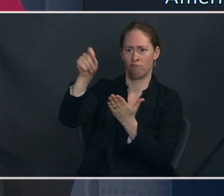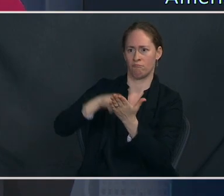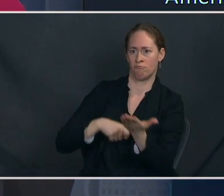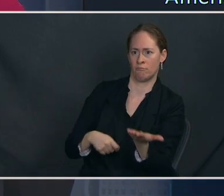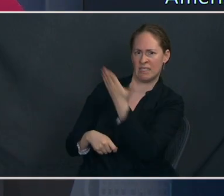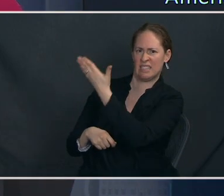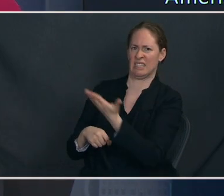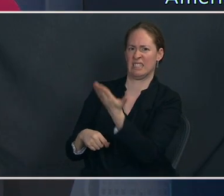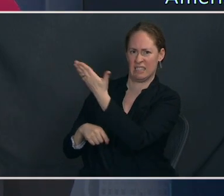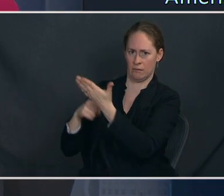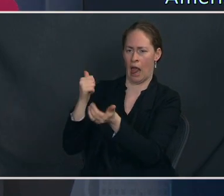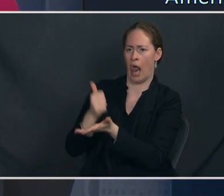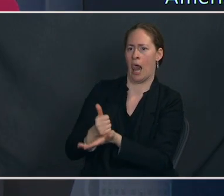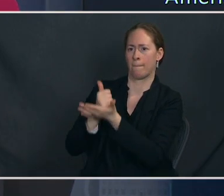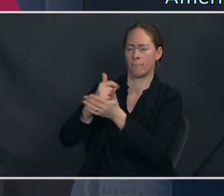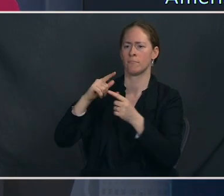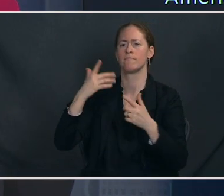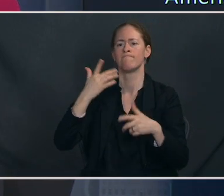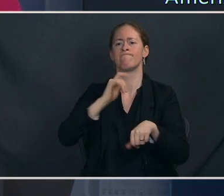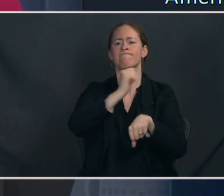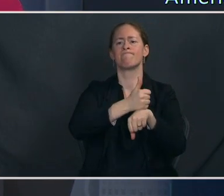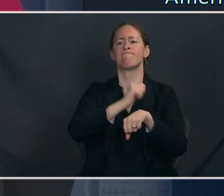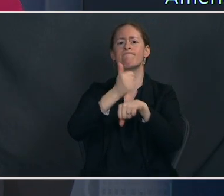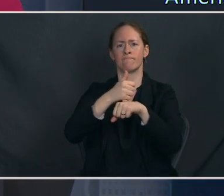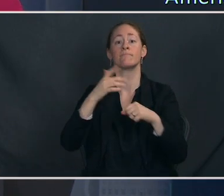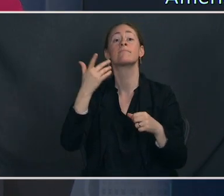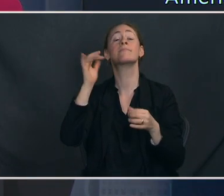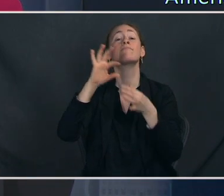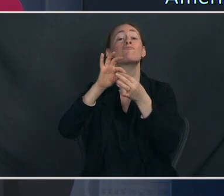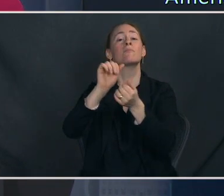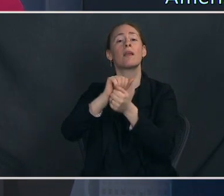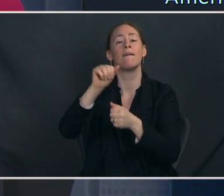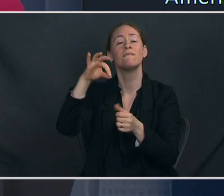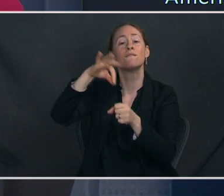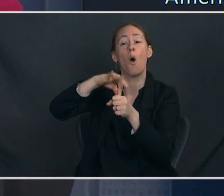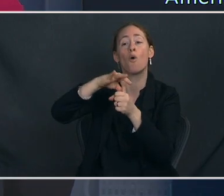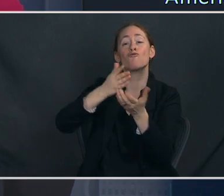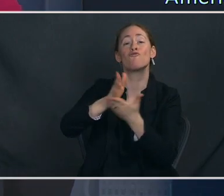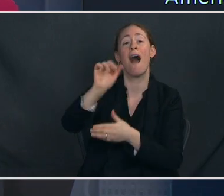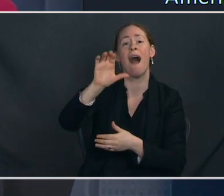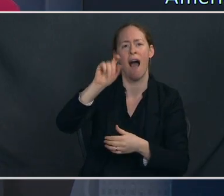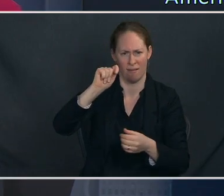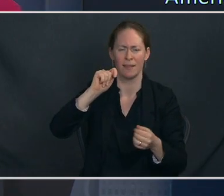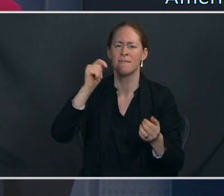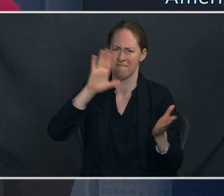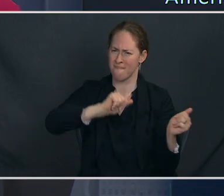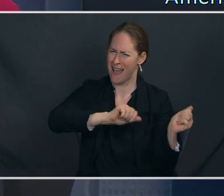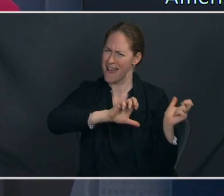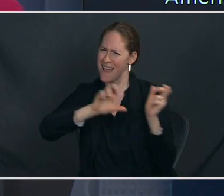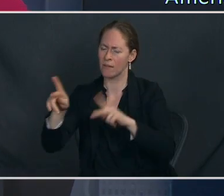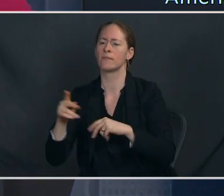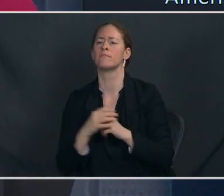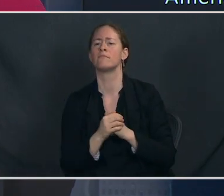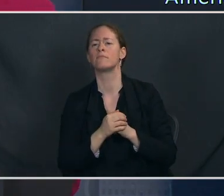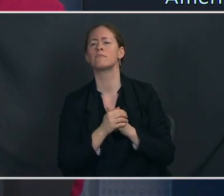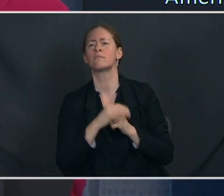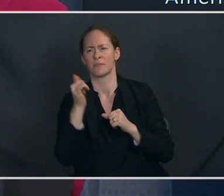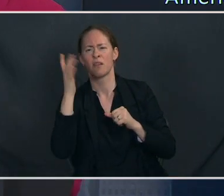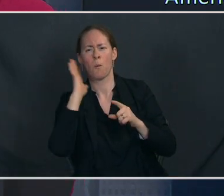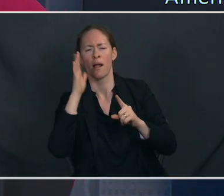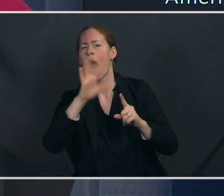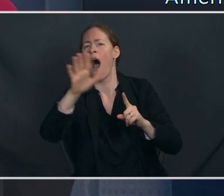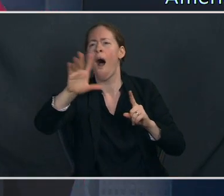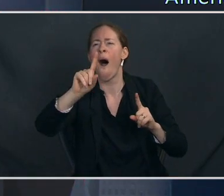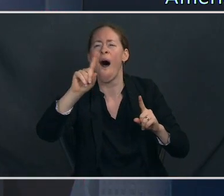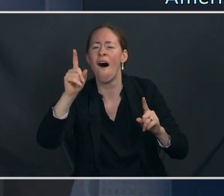restoring and revitalizing the Voting Rights Act. Jonathan, you'll have to be the last one. But Susan will come back, I'm sure. You're going to let me come back? We'll welcome you